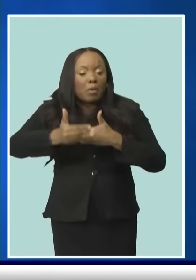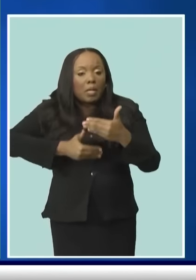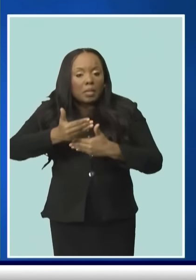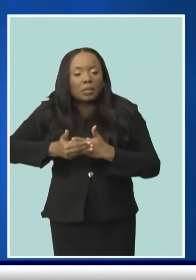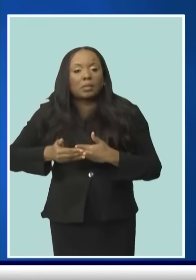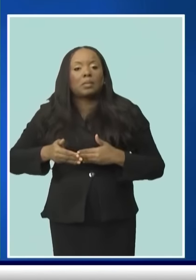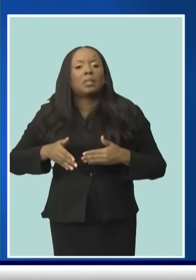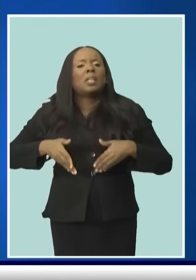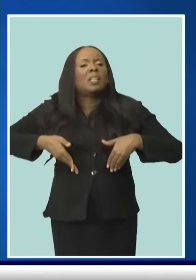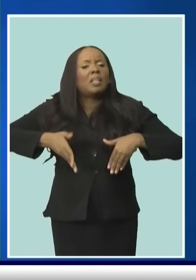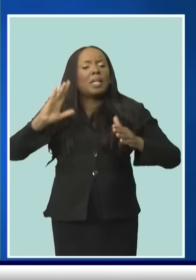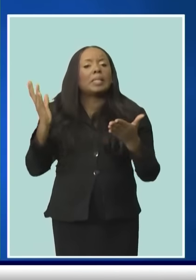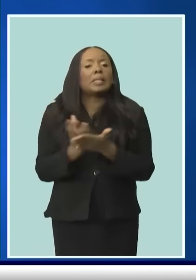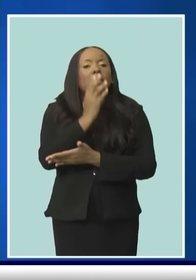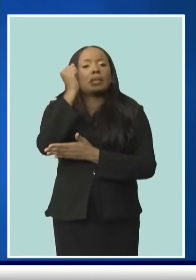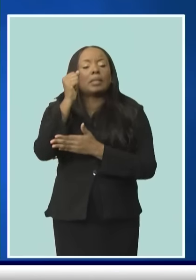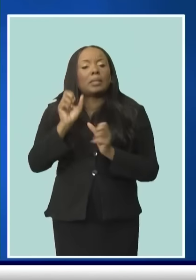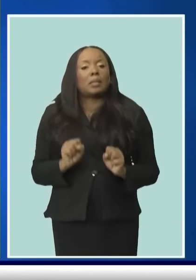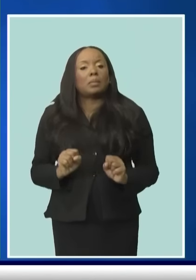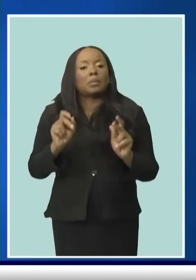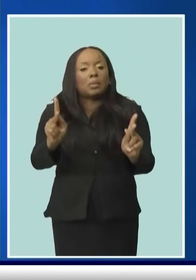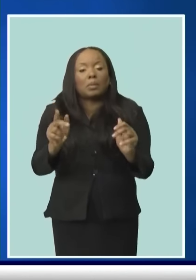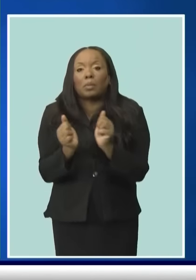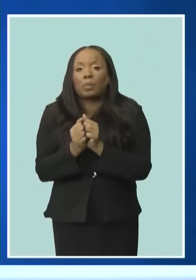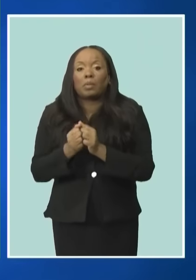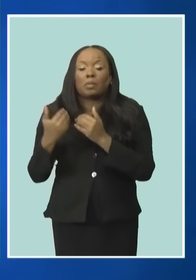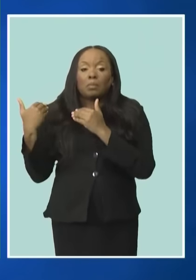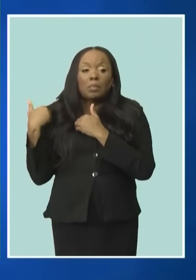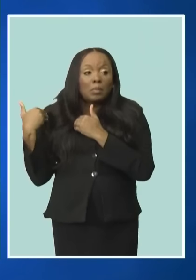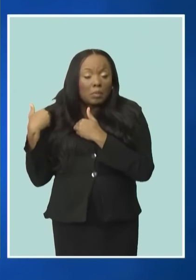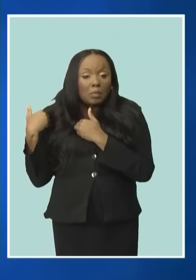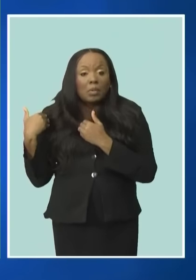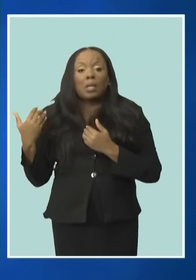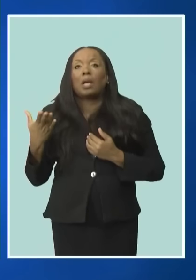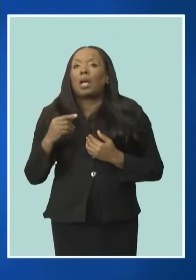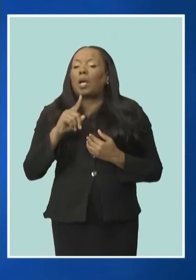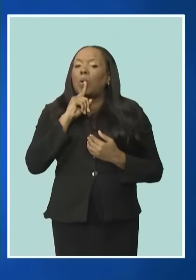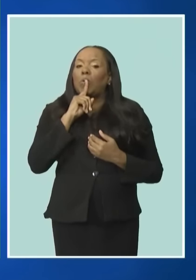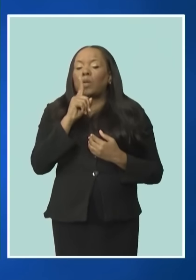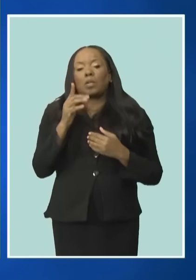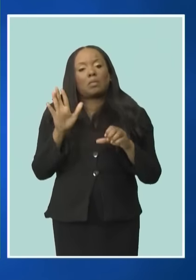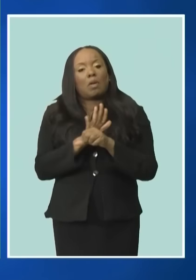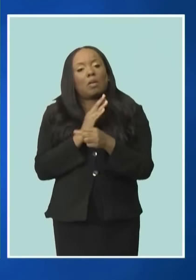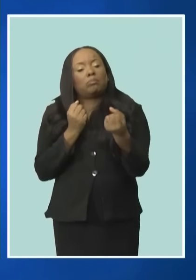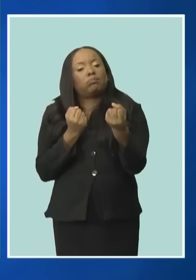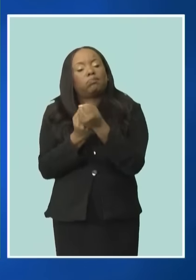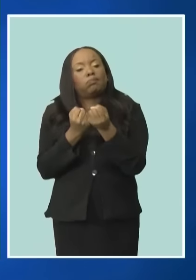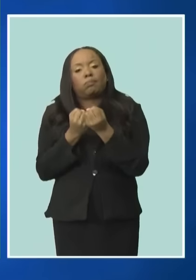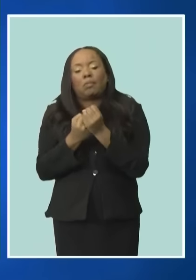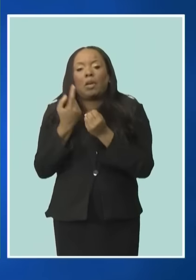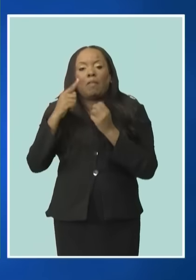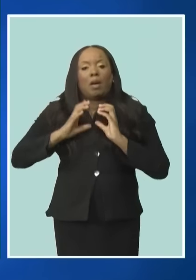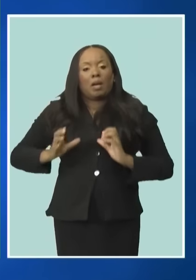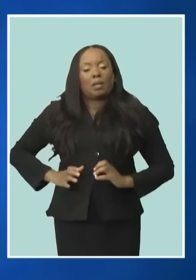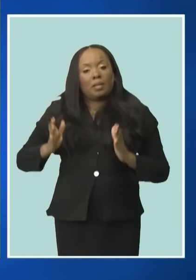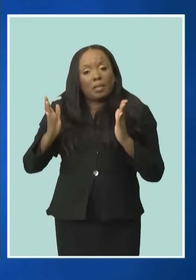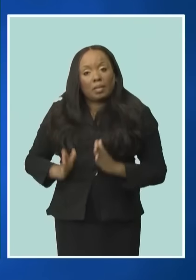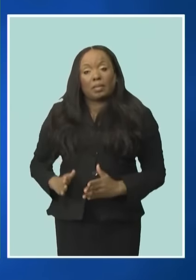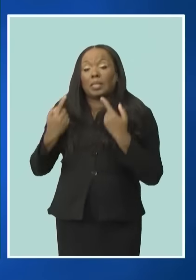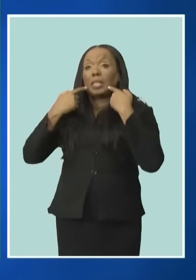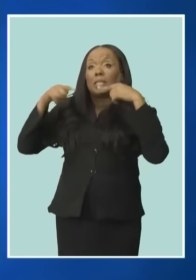the opportunities ahead with responsibility and of unwavering dedication to our clients' long-term